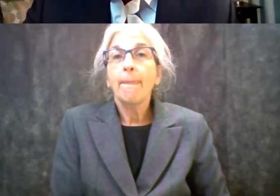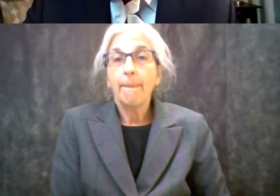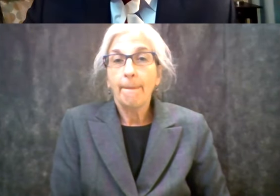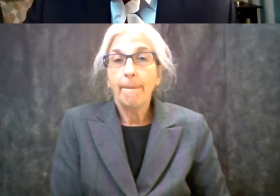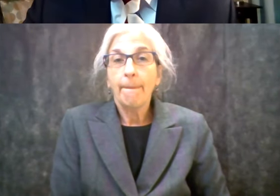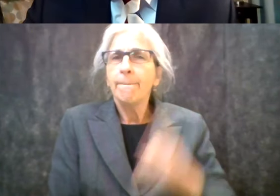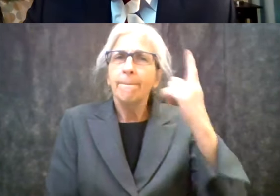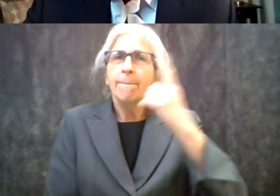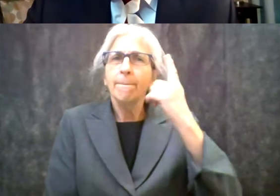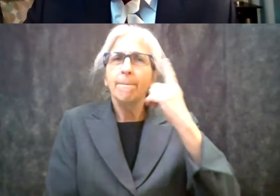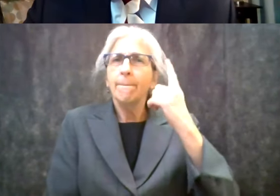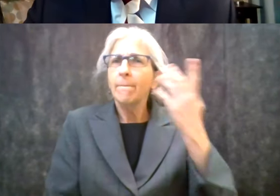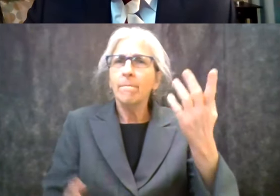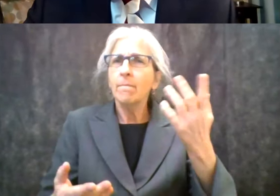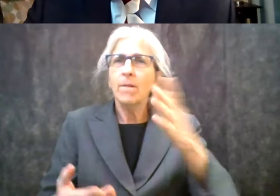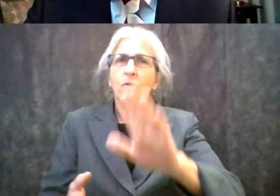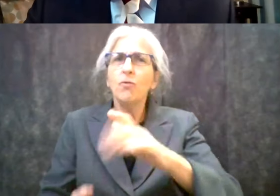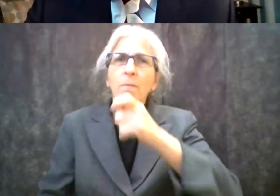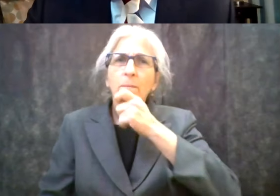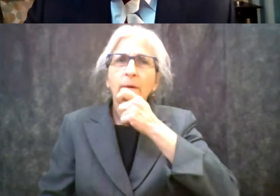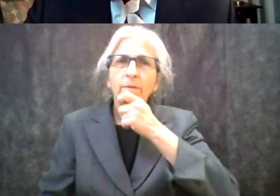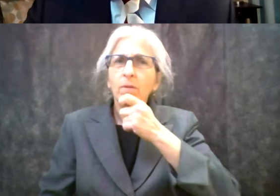I wonder if there, can you unmute?